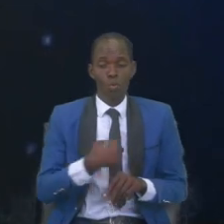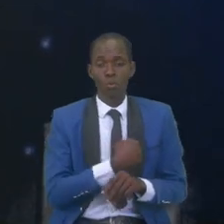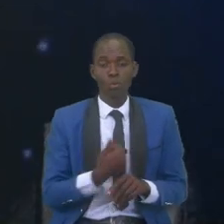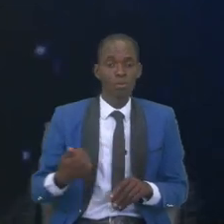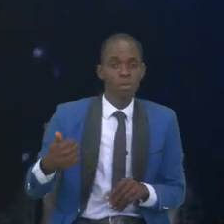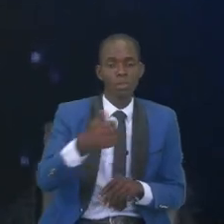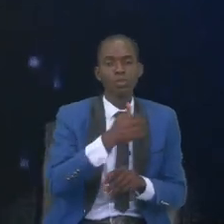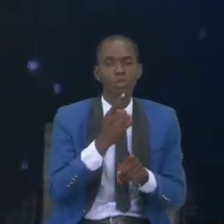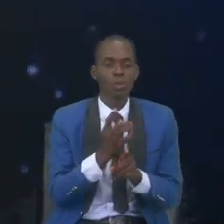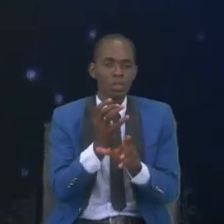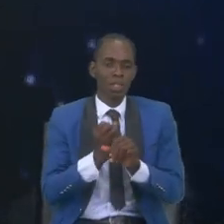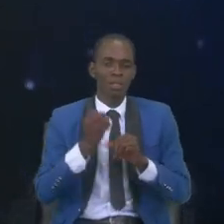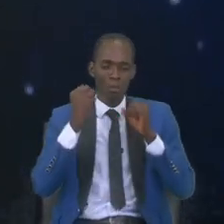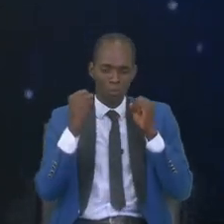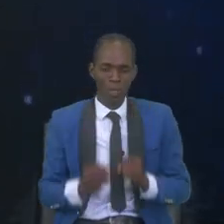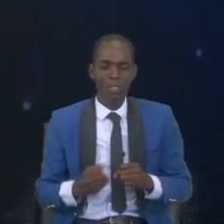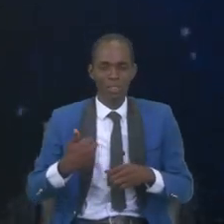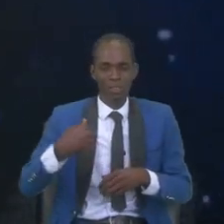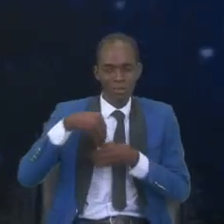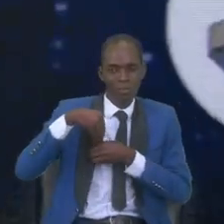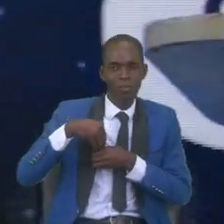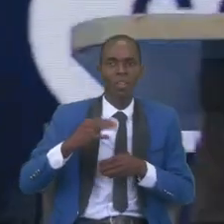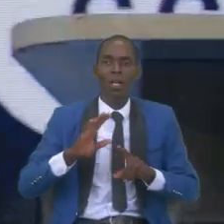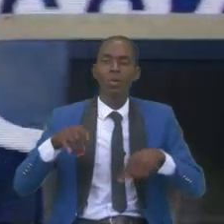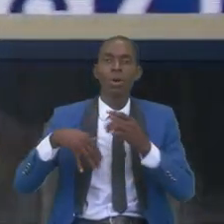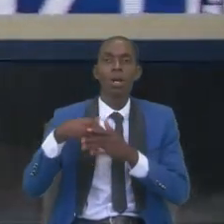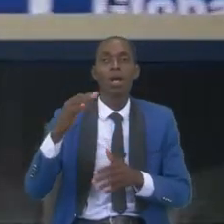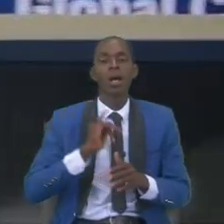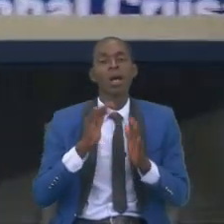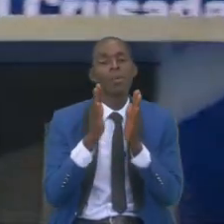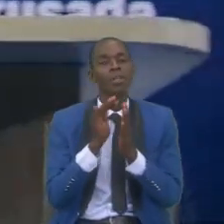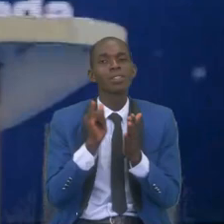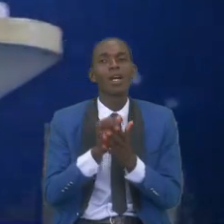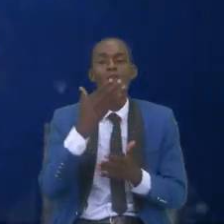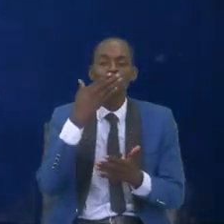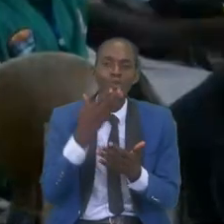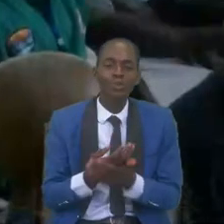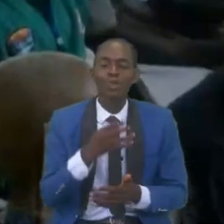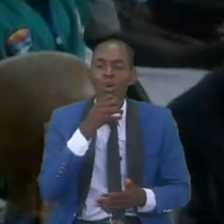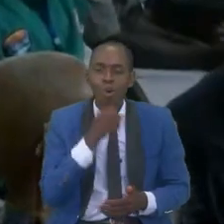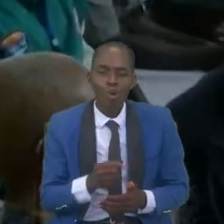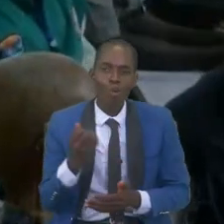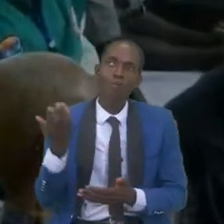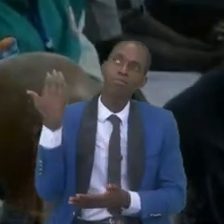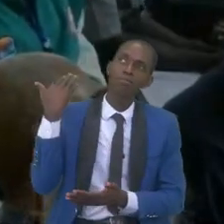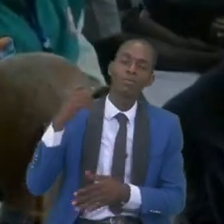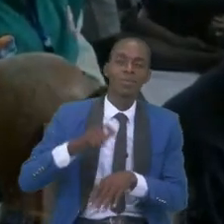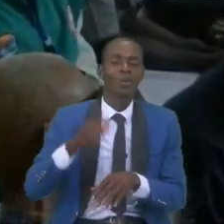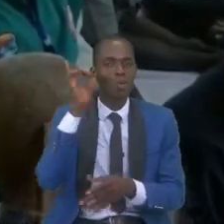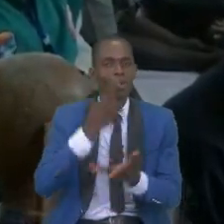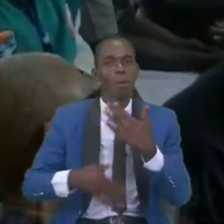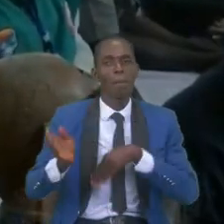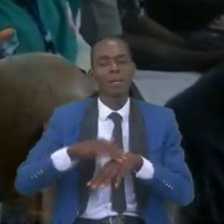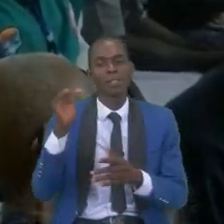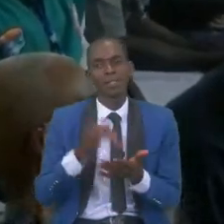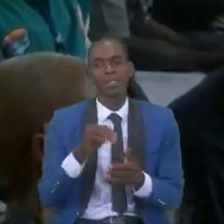the inside of us, and we went out. And I pray that those good old days will come back again. In your life, it will